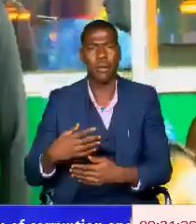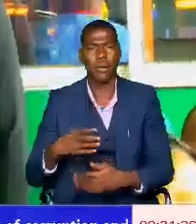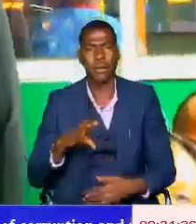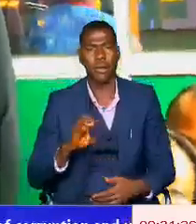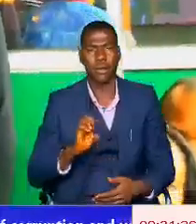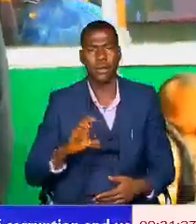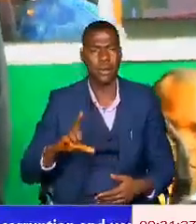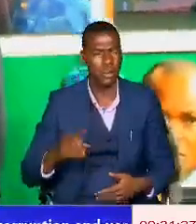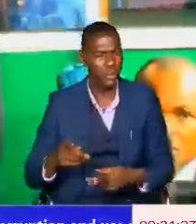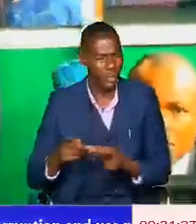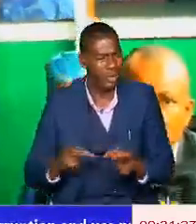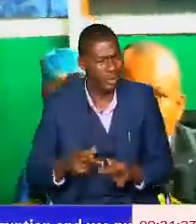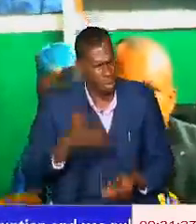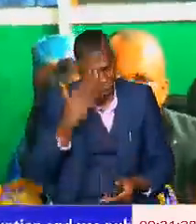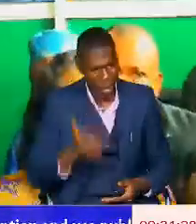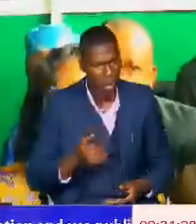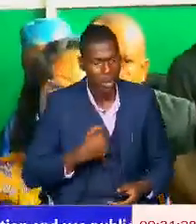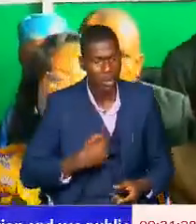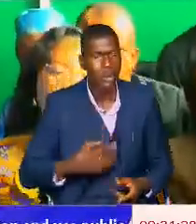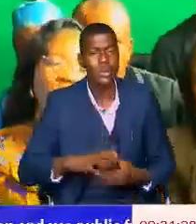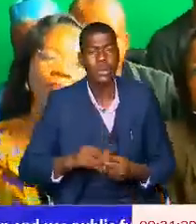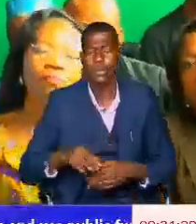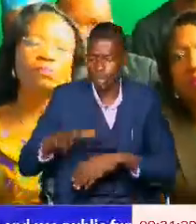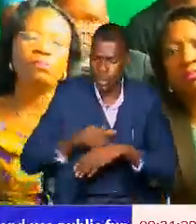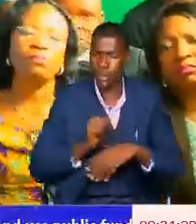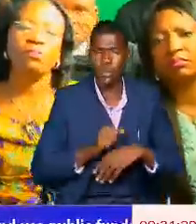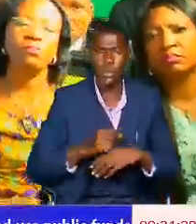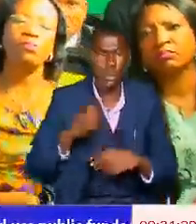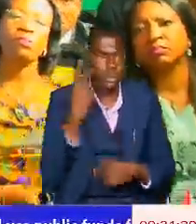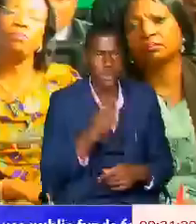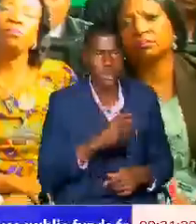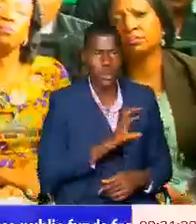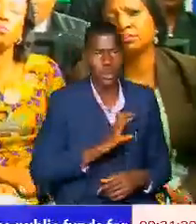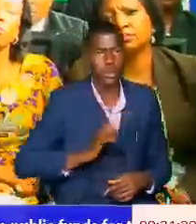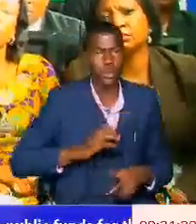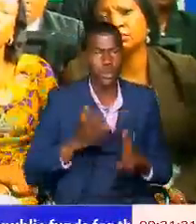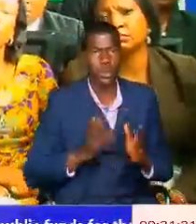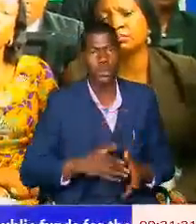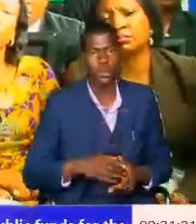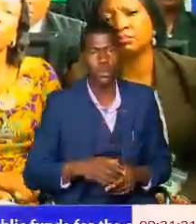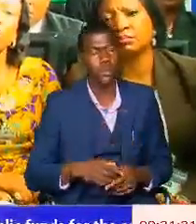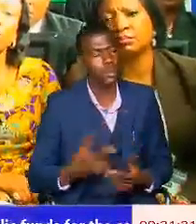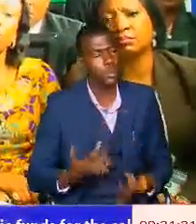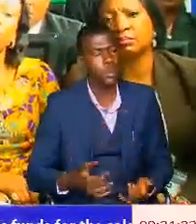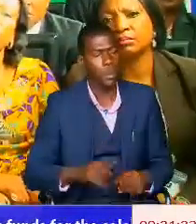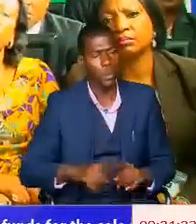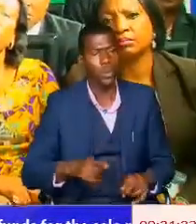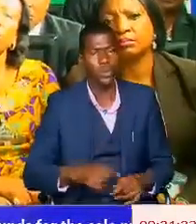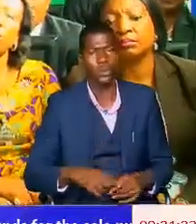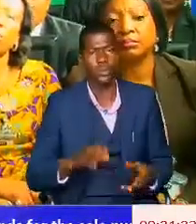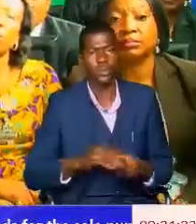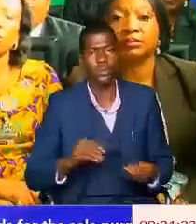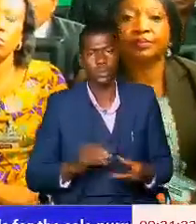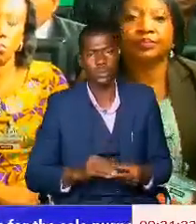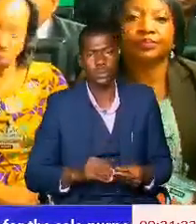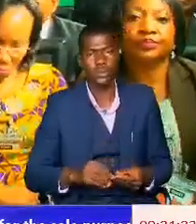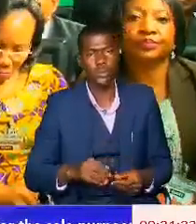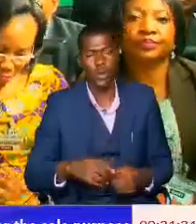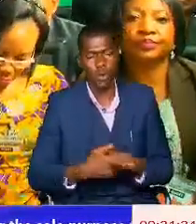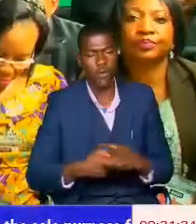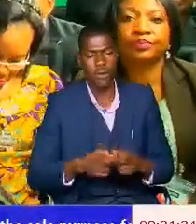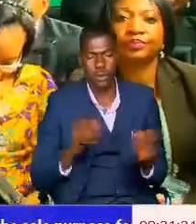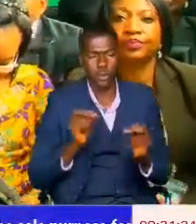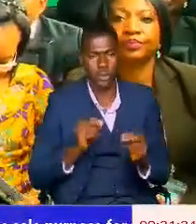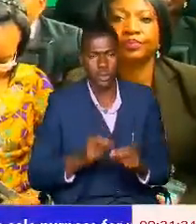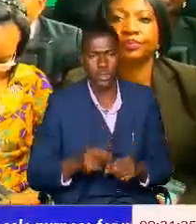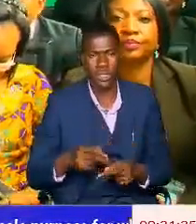see the commissioner. We went to see the commissioner. The commissioner, unfortunately, he has closed from the office. Then they lock us up in the cell